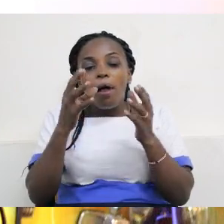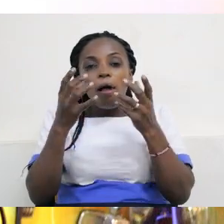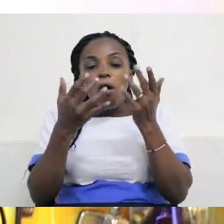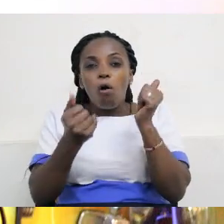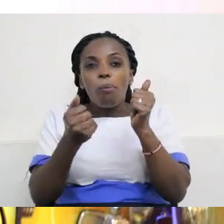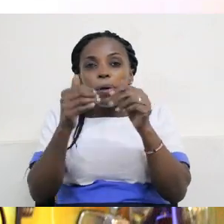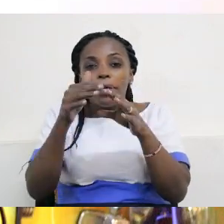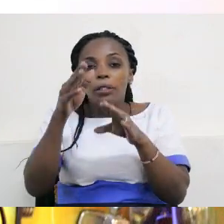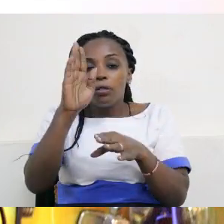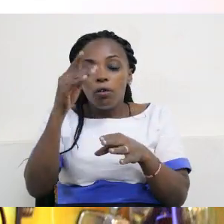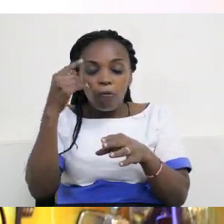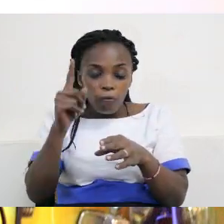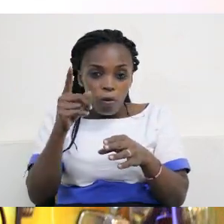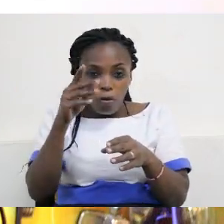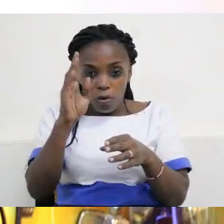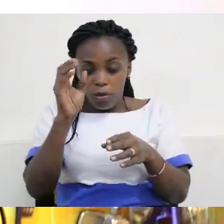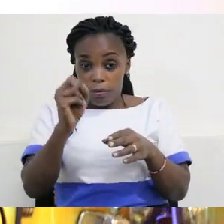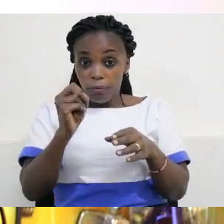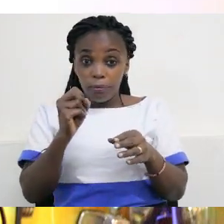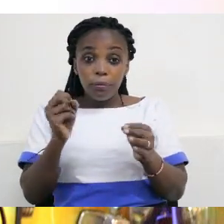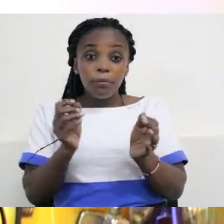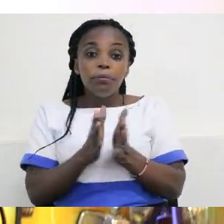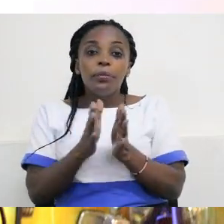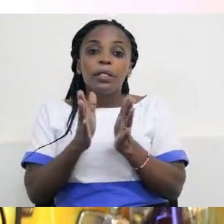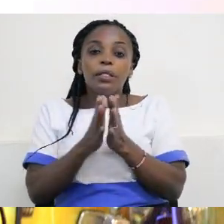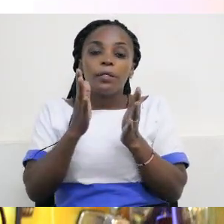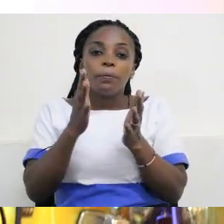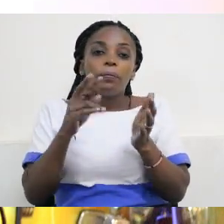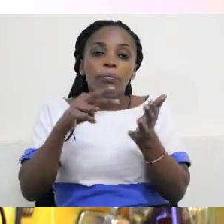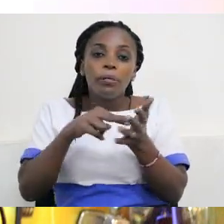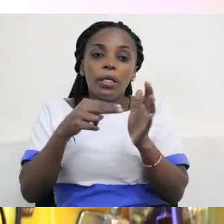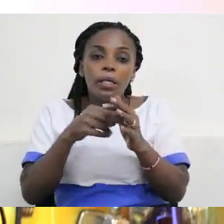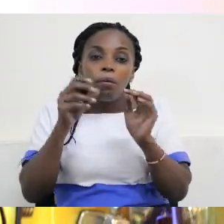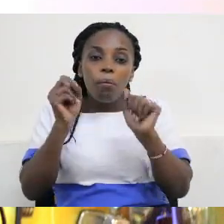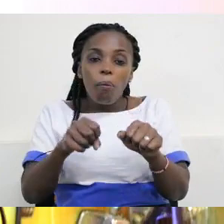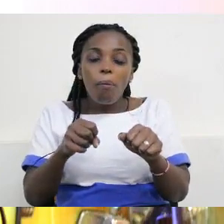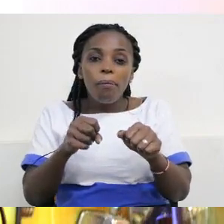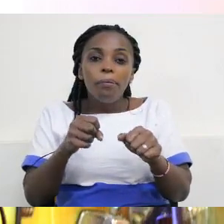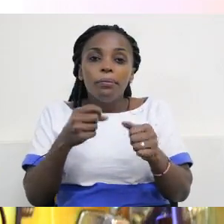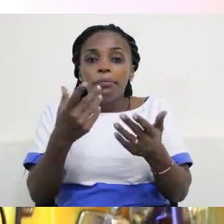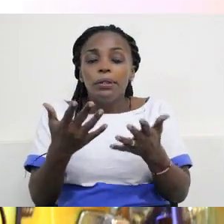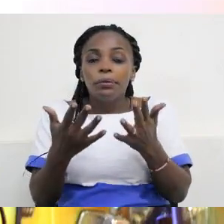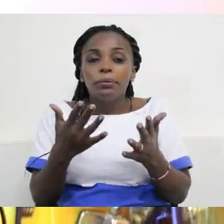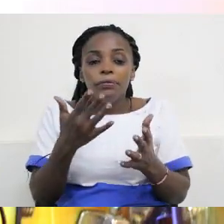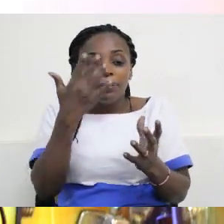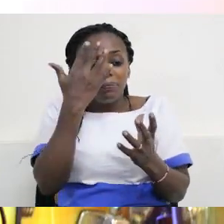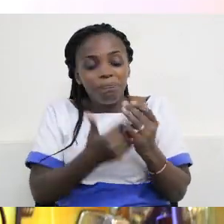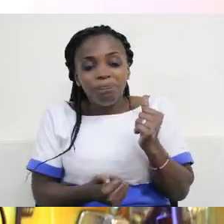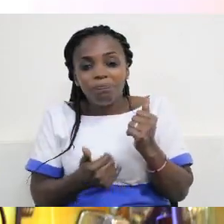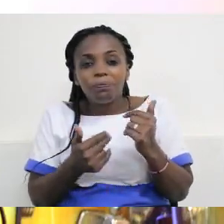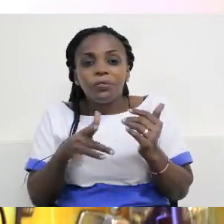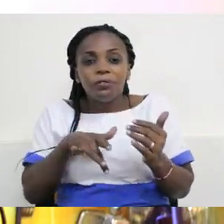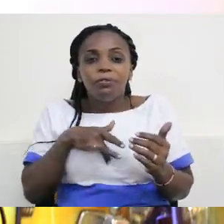in God, for I will yet praise him. Meaning you might be downcast and you might be feeling all you're feeling, but you know what? We have